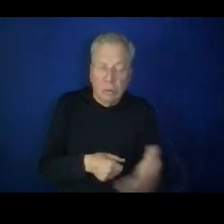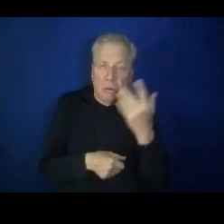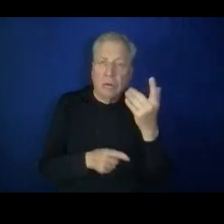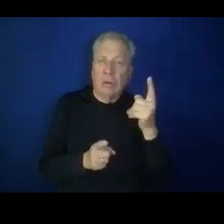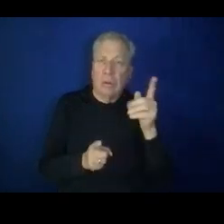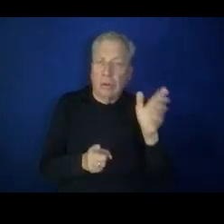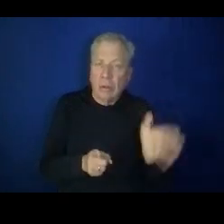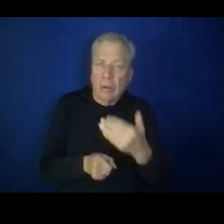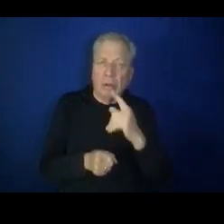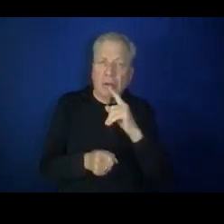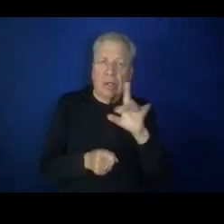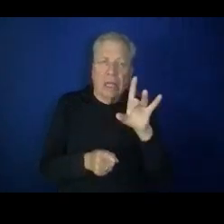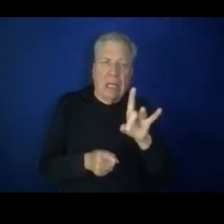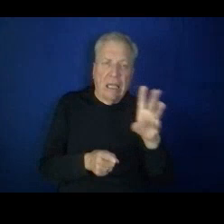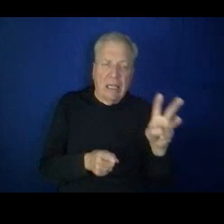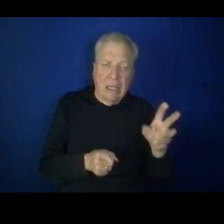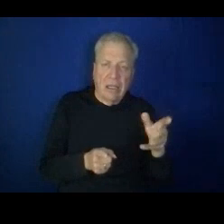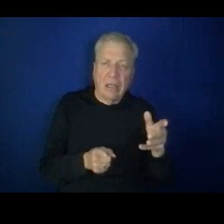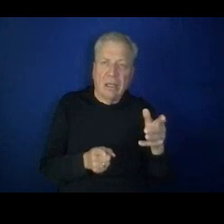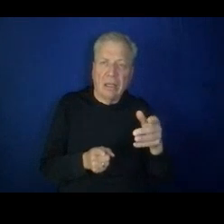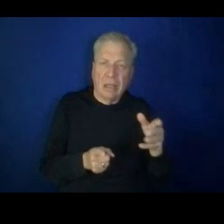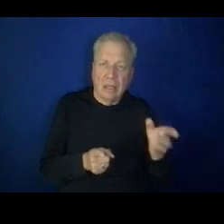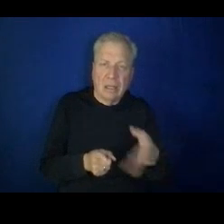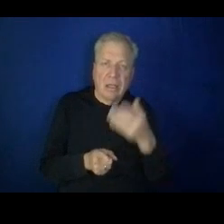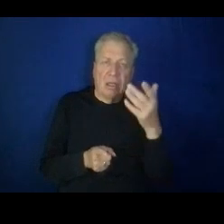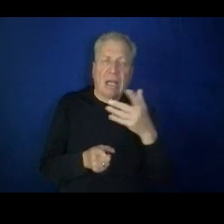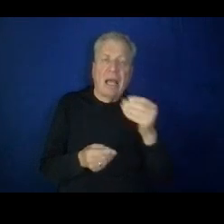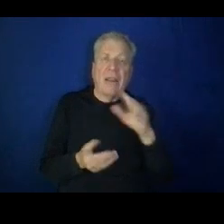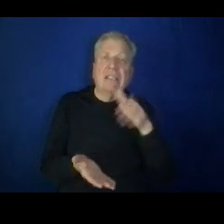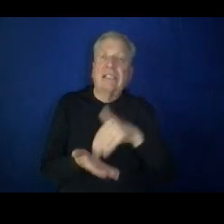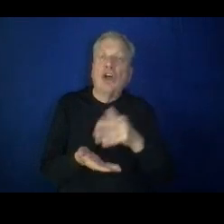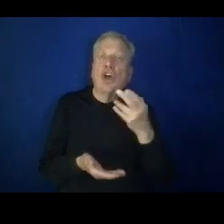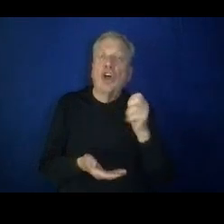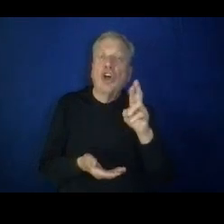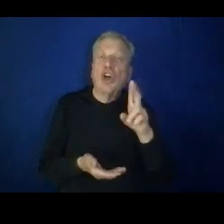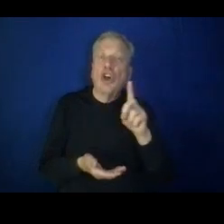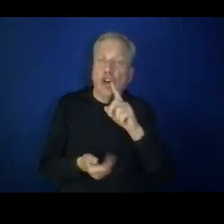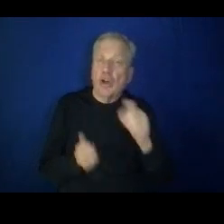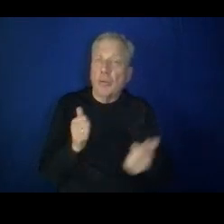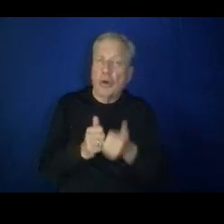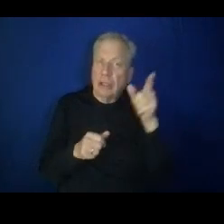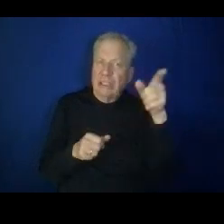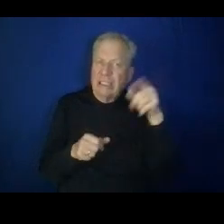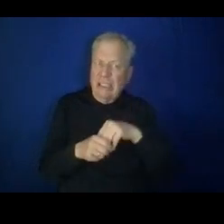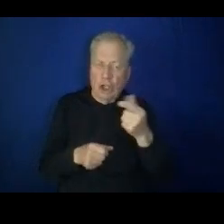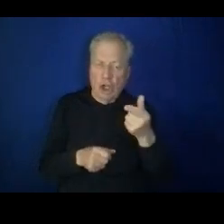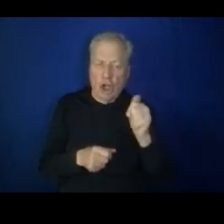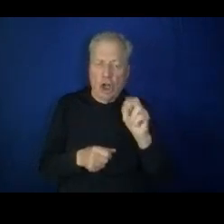was like zip, zip, zip. And the central herd is still predominantly up in Gardner right now.